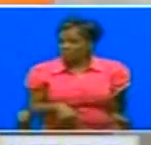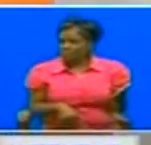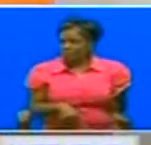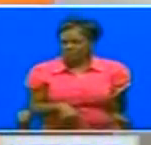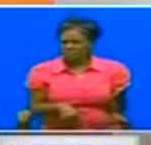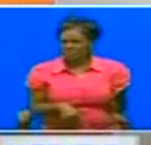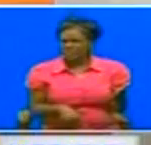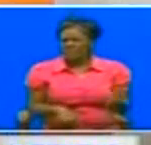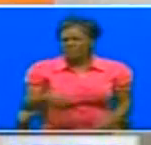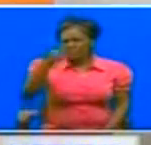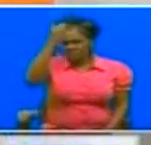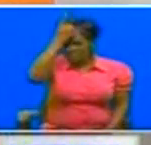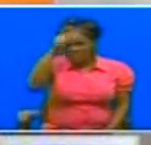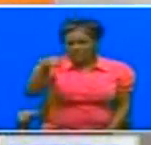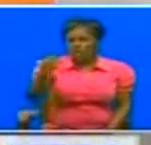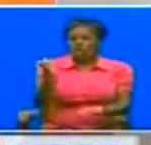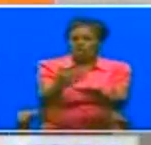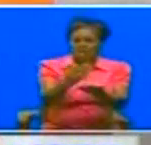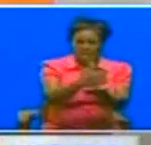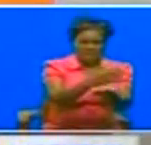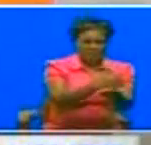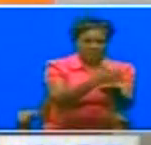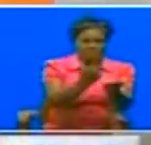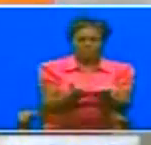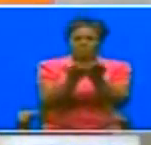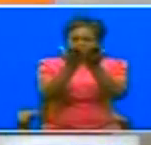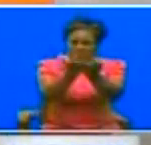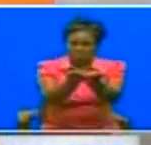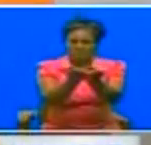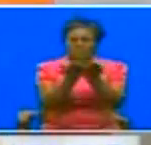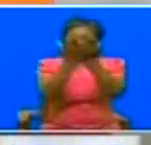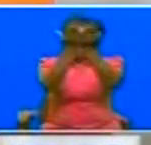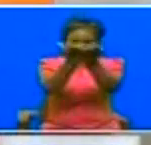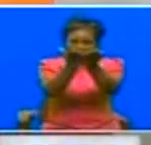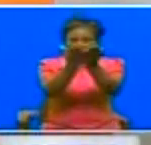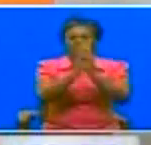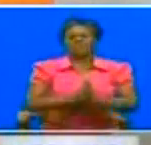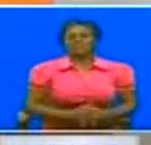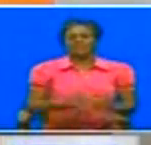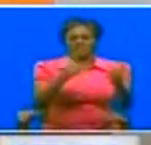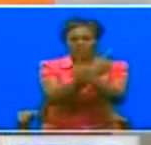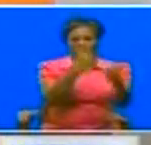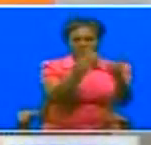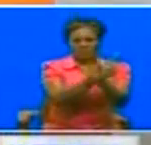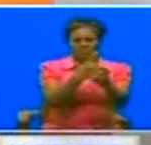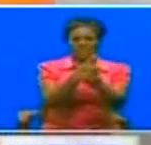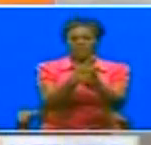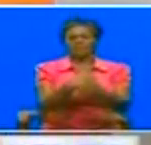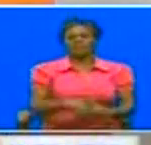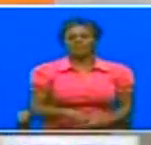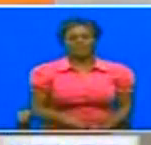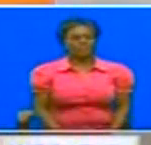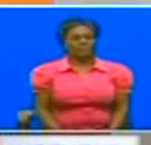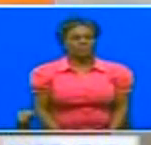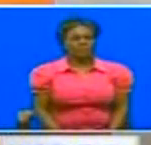it's the grassroots people are collecting, and then it goes up further and up further. Whether there's confidentiality kept or not, I don't know. All